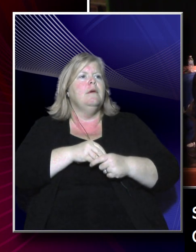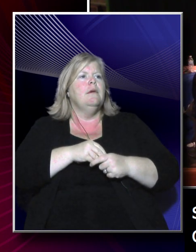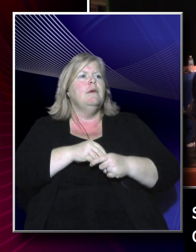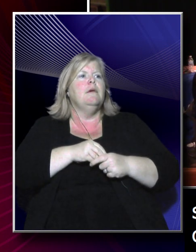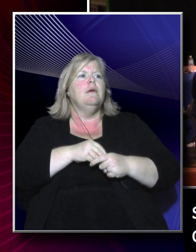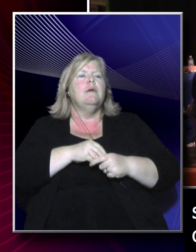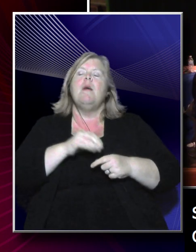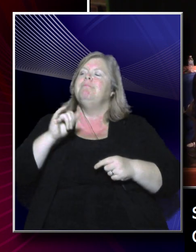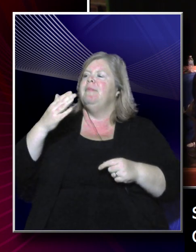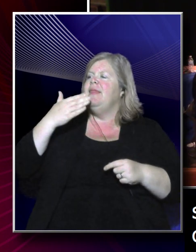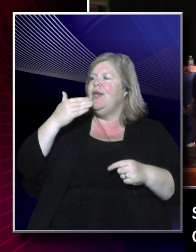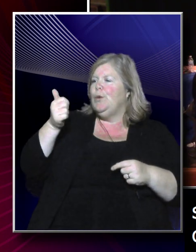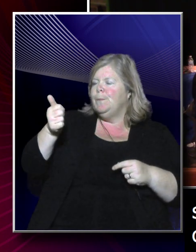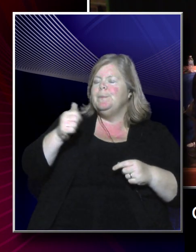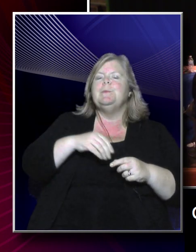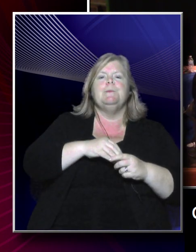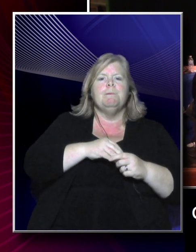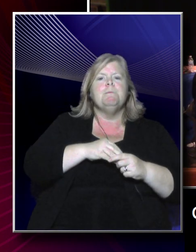Thank you.